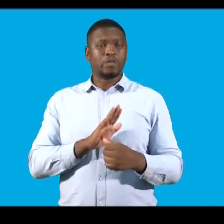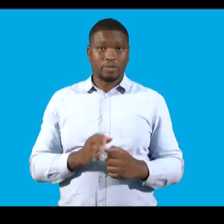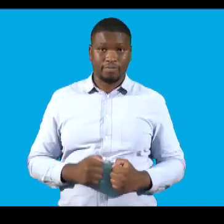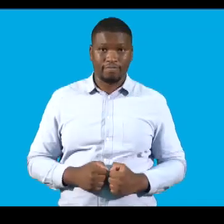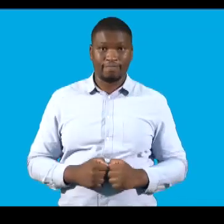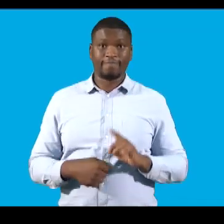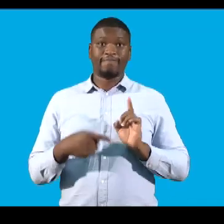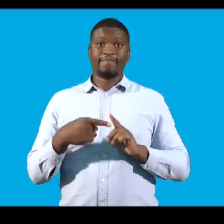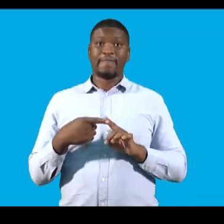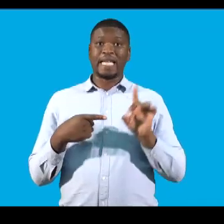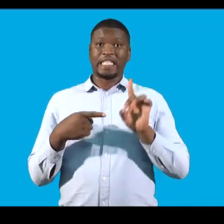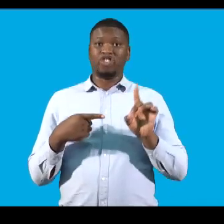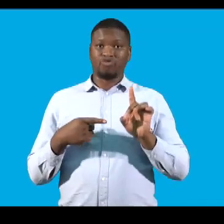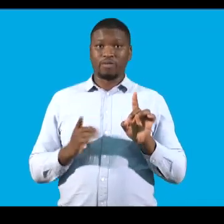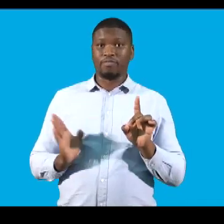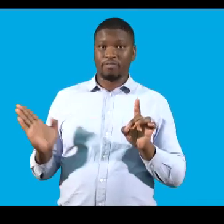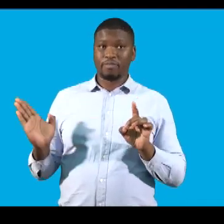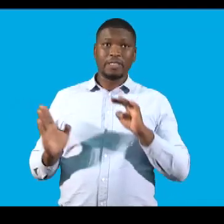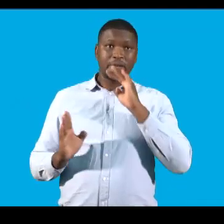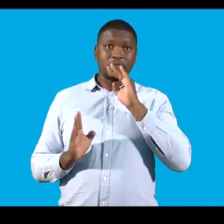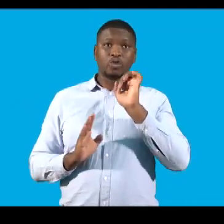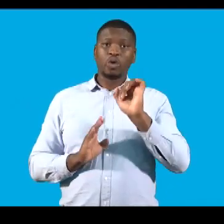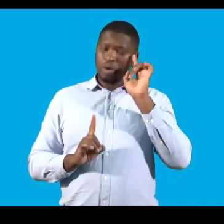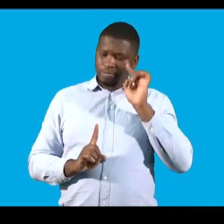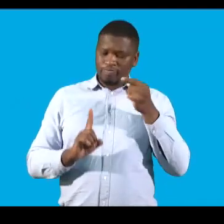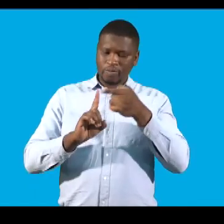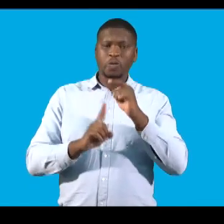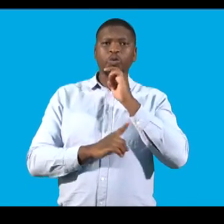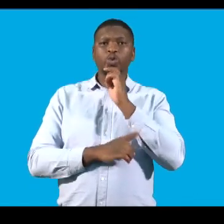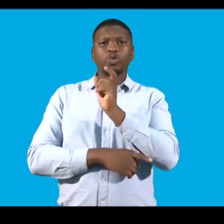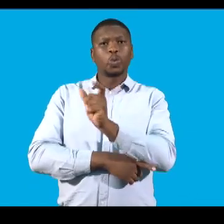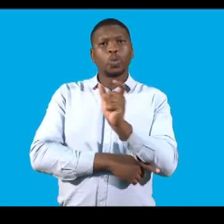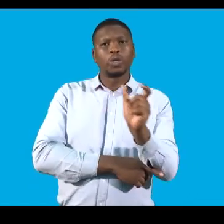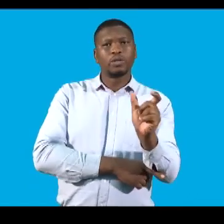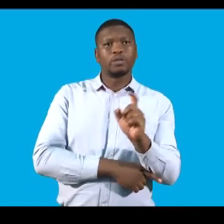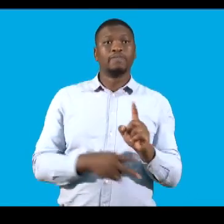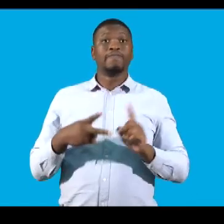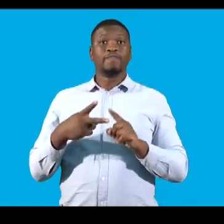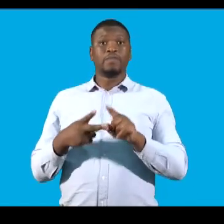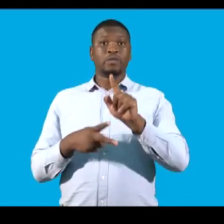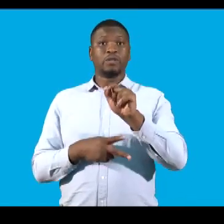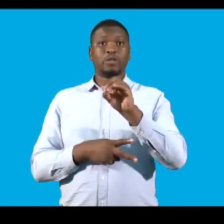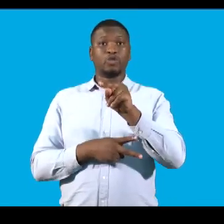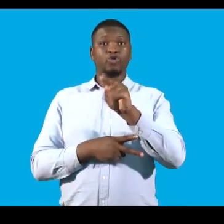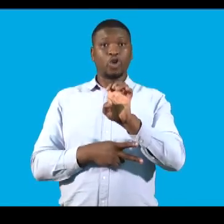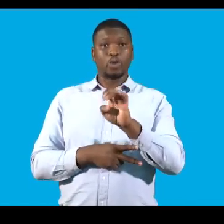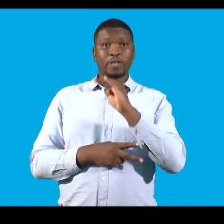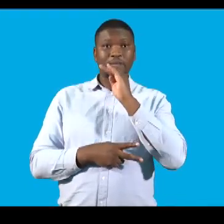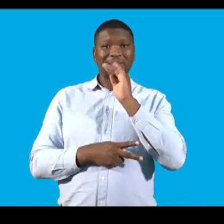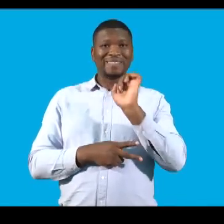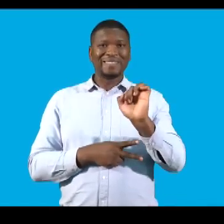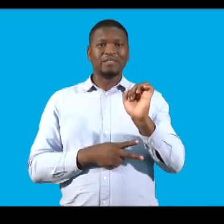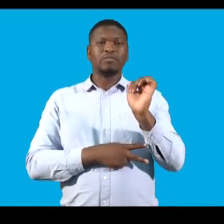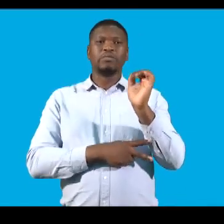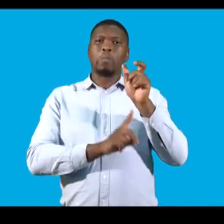poetry. Diction, which refers to the intentional or specific use of words. Tone, which refers to the